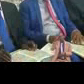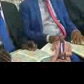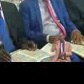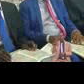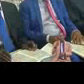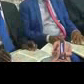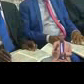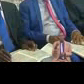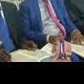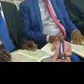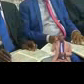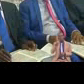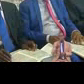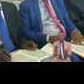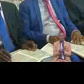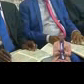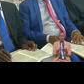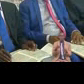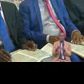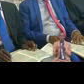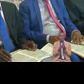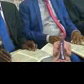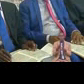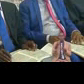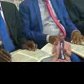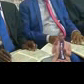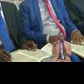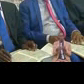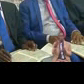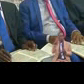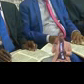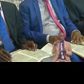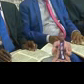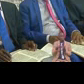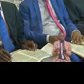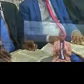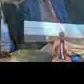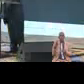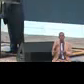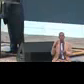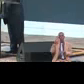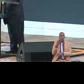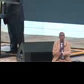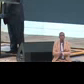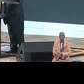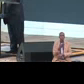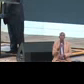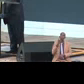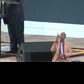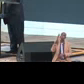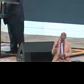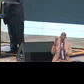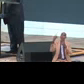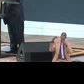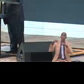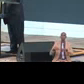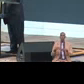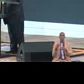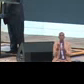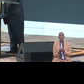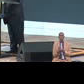destroyed. For this purpose, the Son of God was